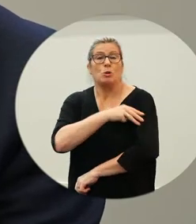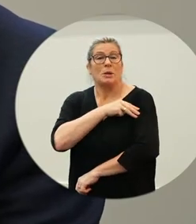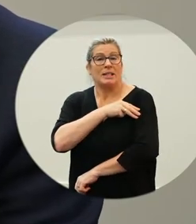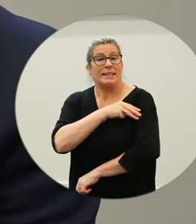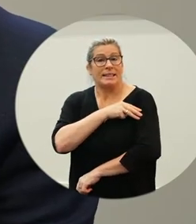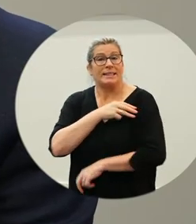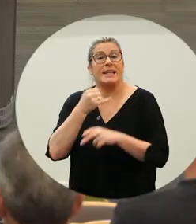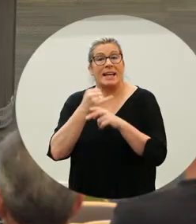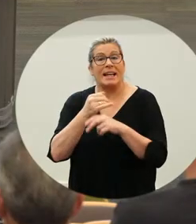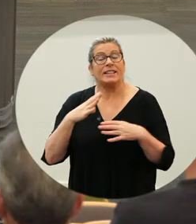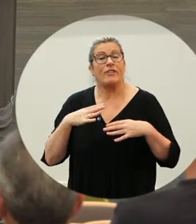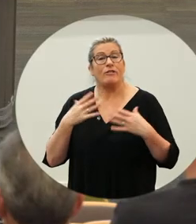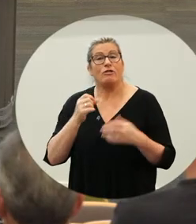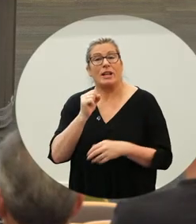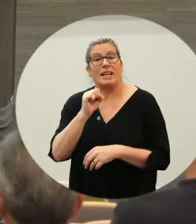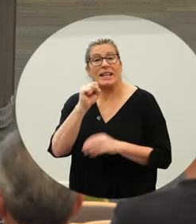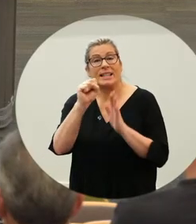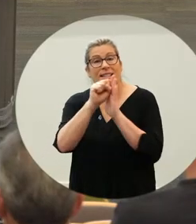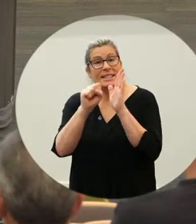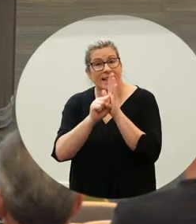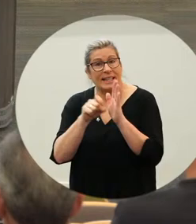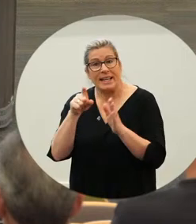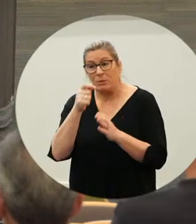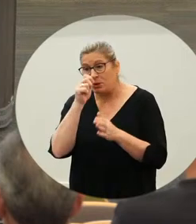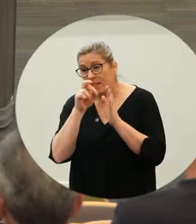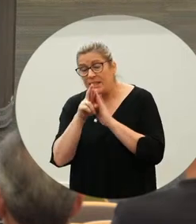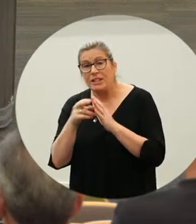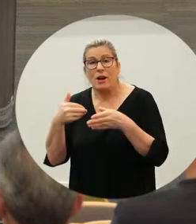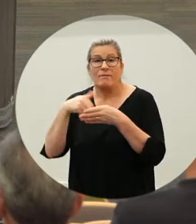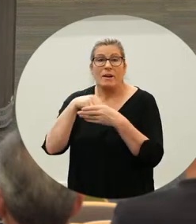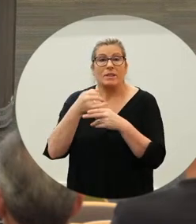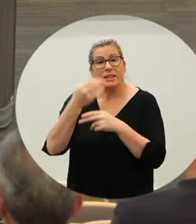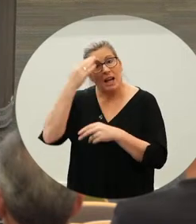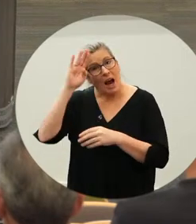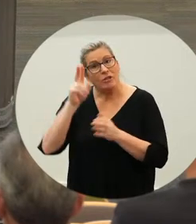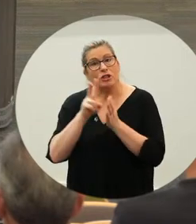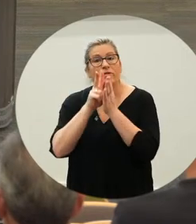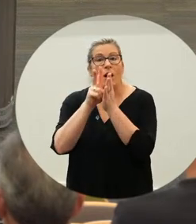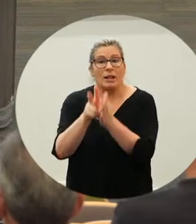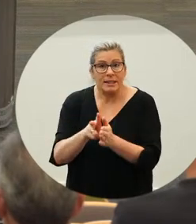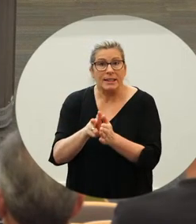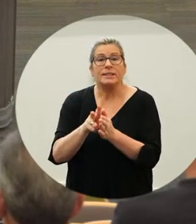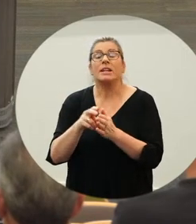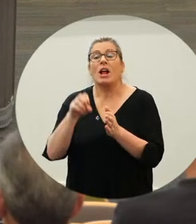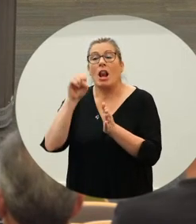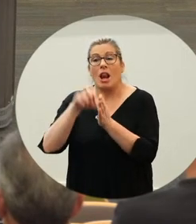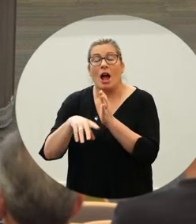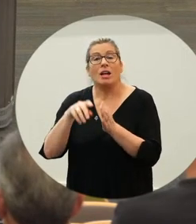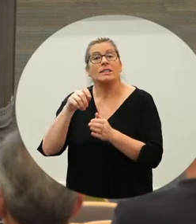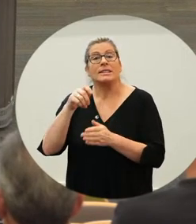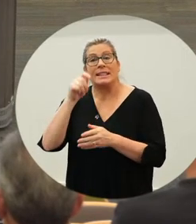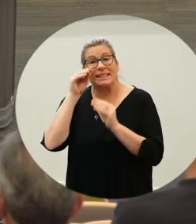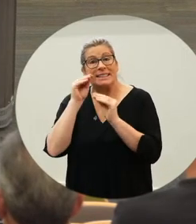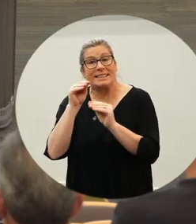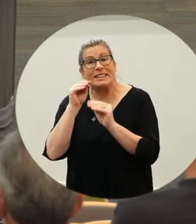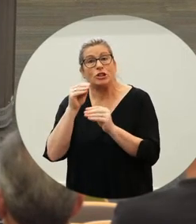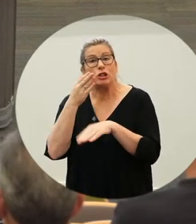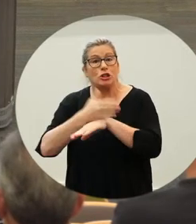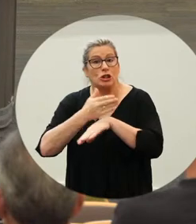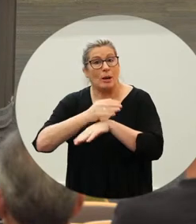State. He had been a teacher, was involved in the Irish Volunteers, lost his teaching job because of his involvement in the